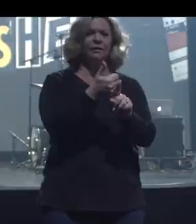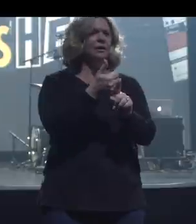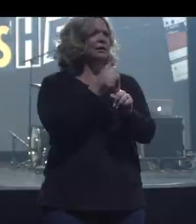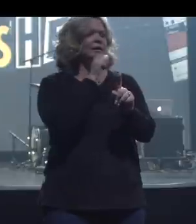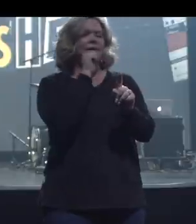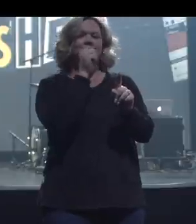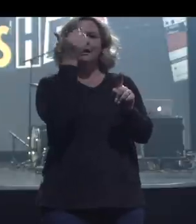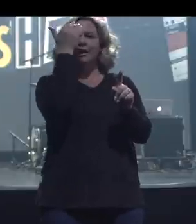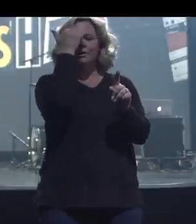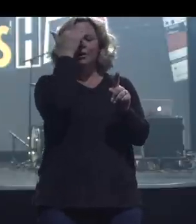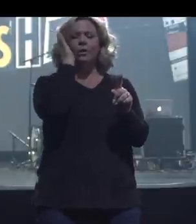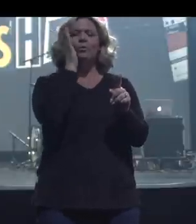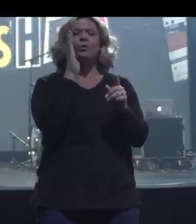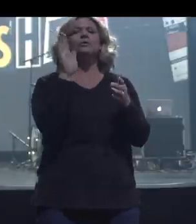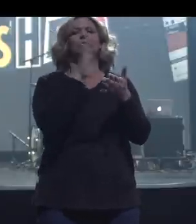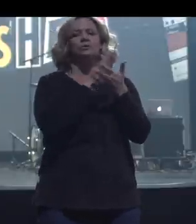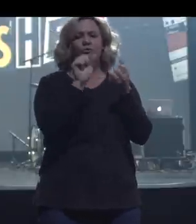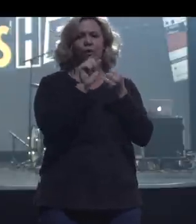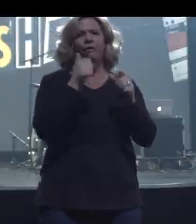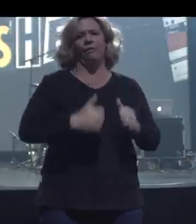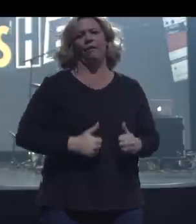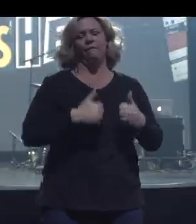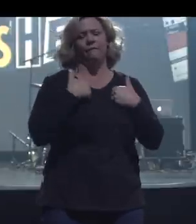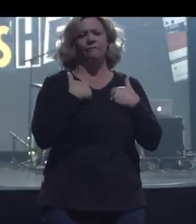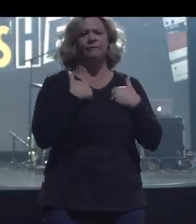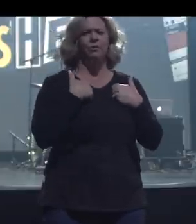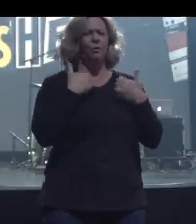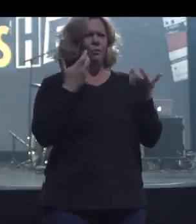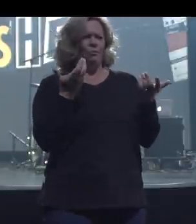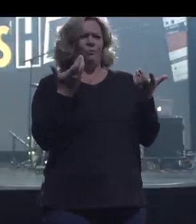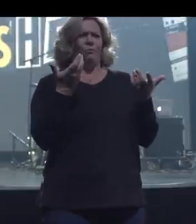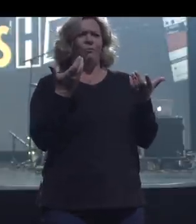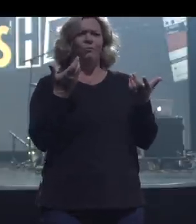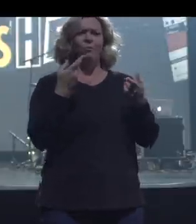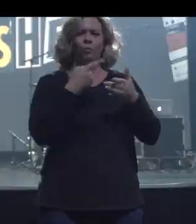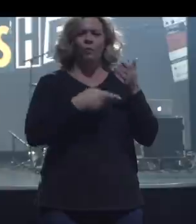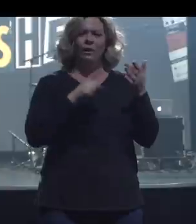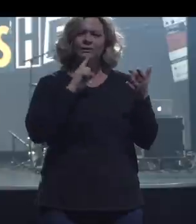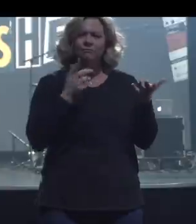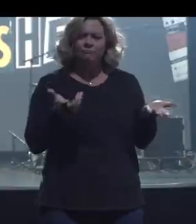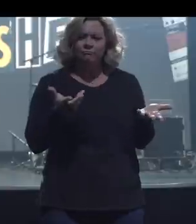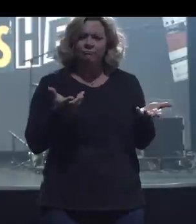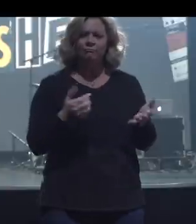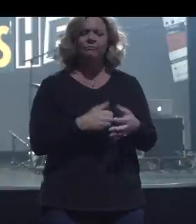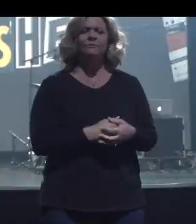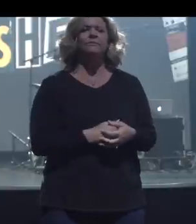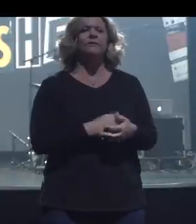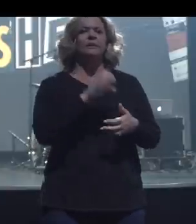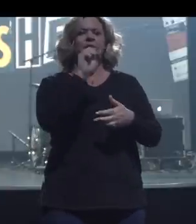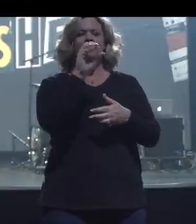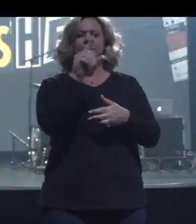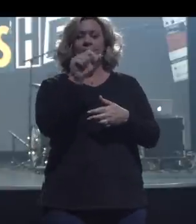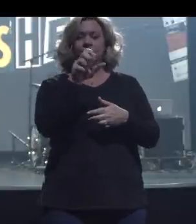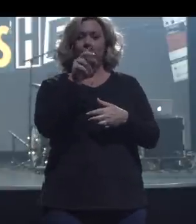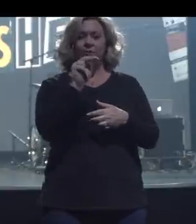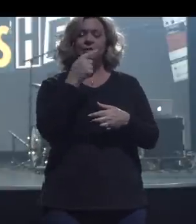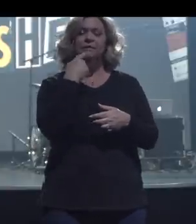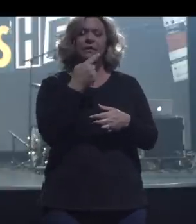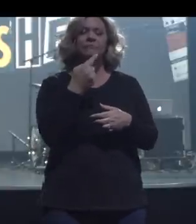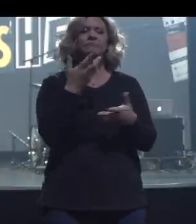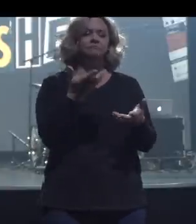absolutely destroy their life. And we're thinking, what is it? Here's what Solomon says. Such is the